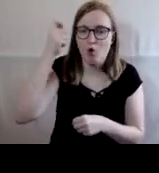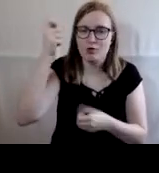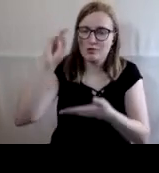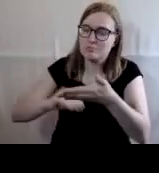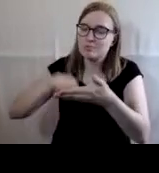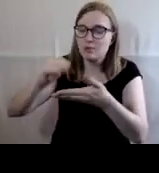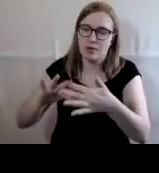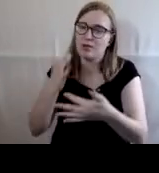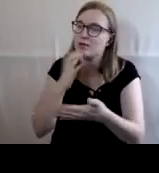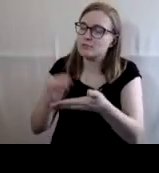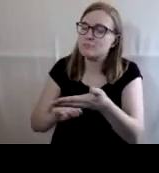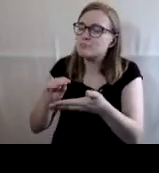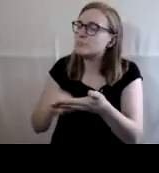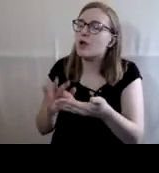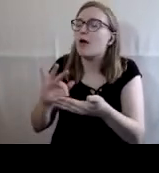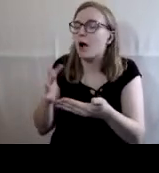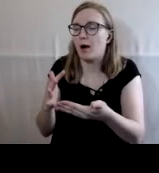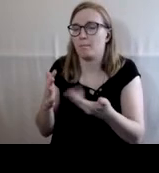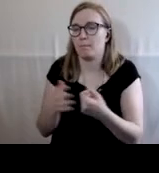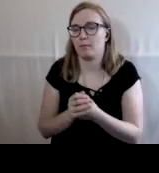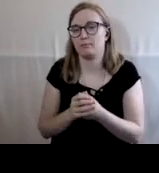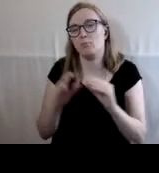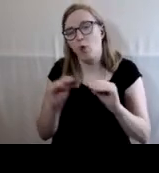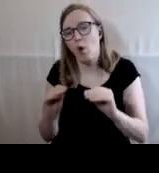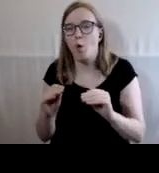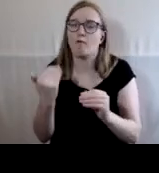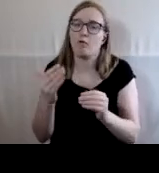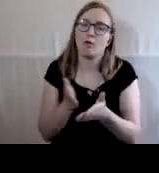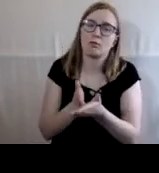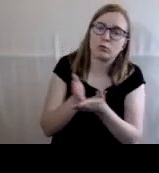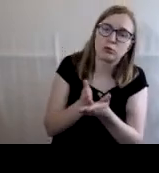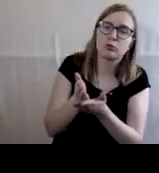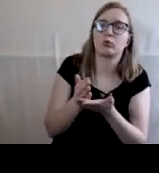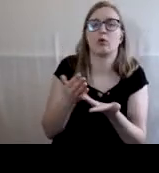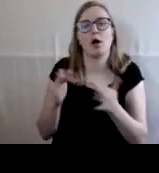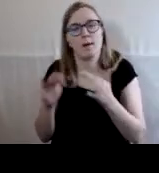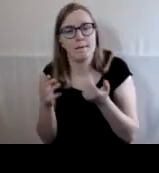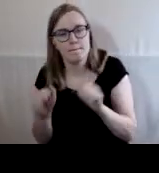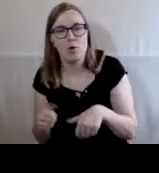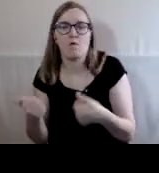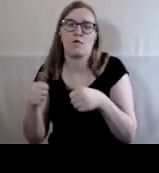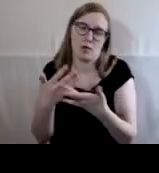and the teaching practice related to that?